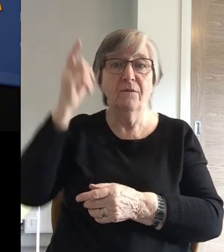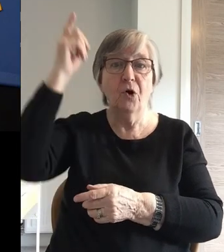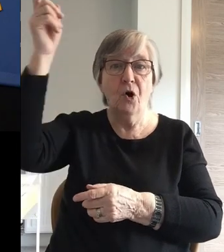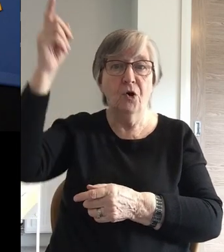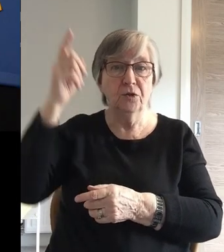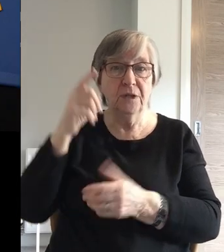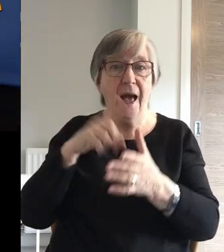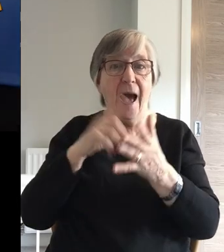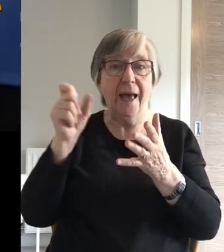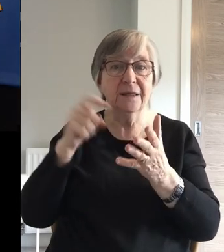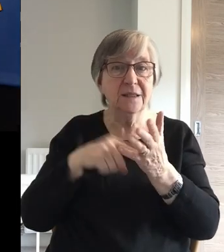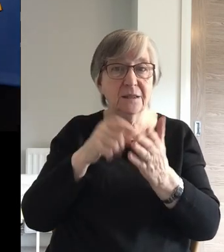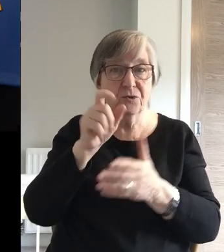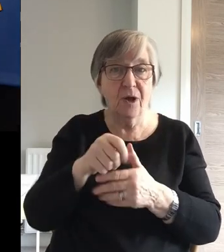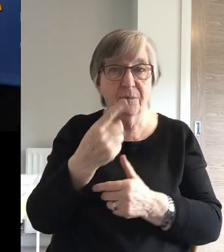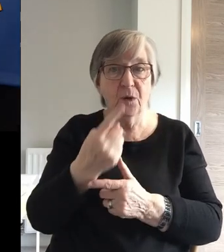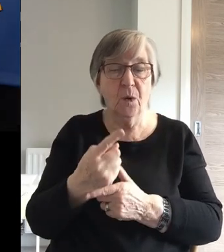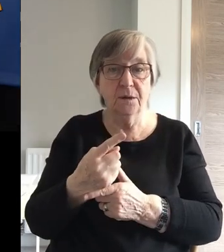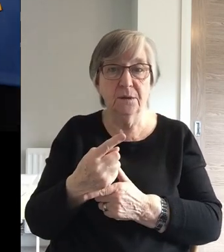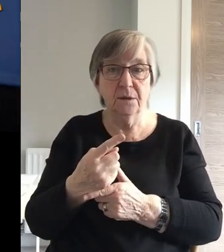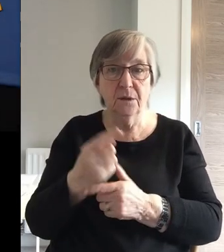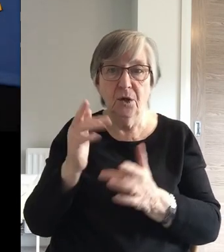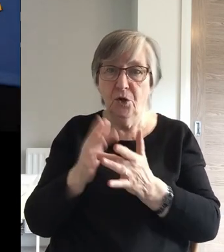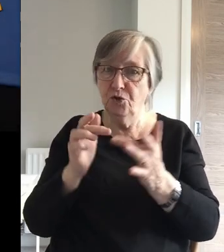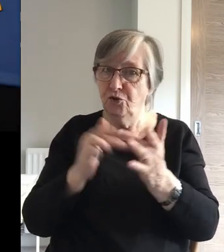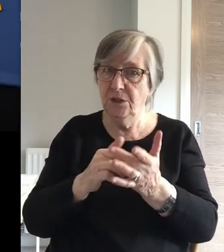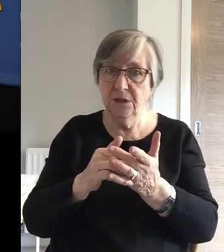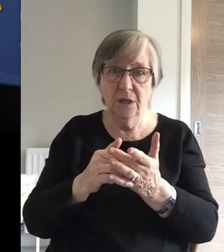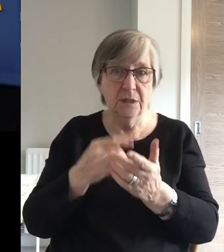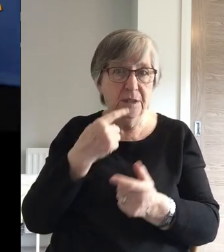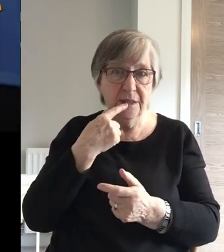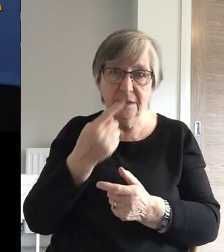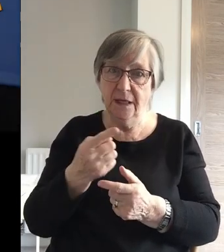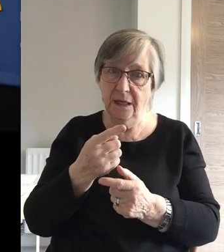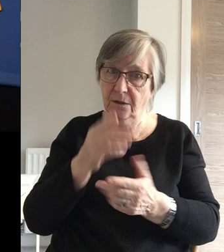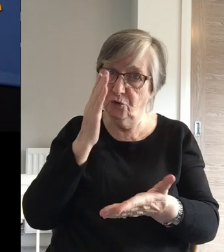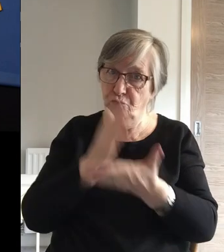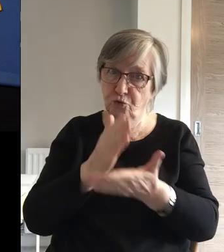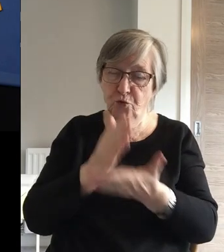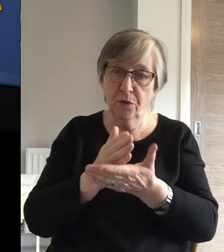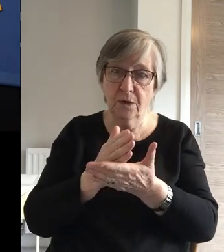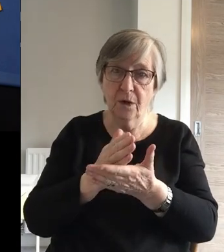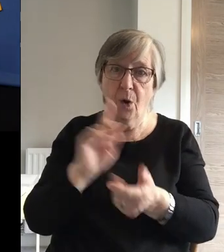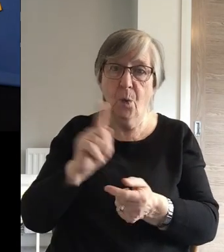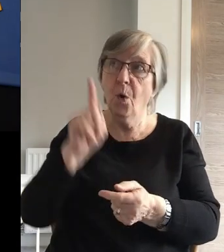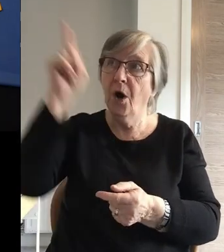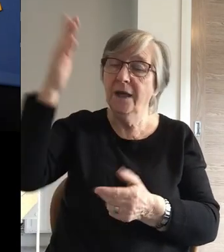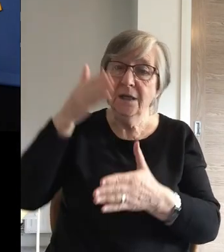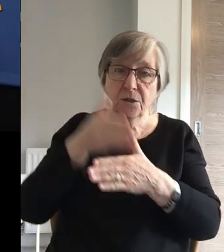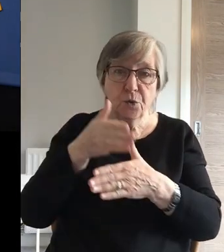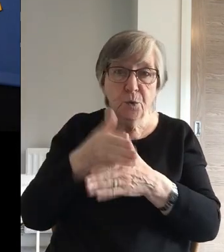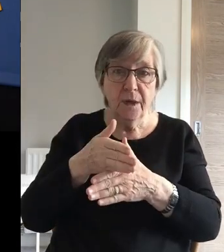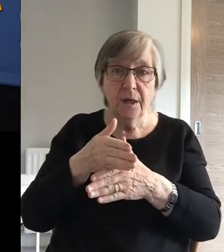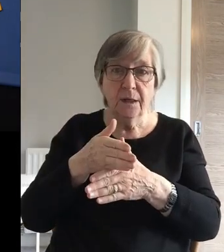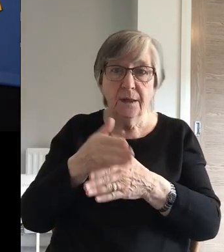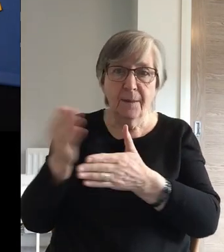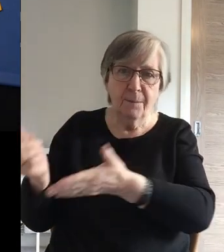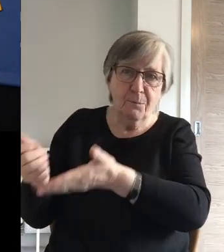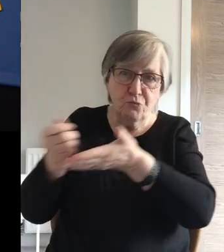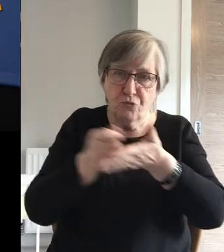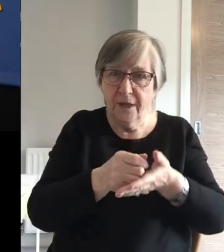verse 3. See, Jesus left us in no doubt at all that what he was doing was bringing in, establishing this